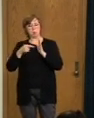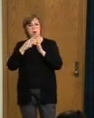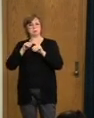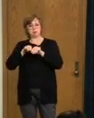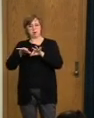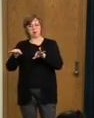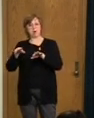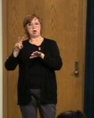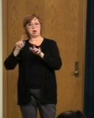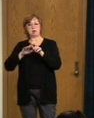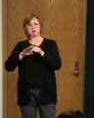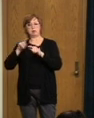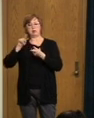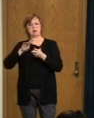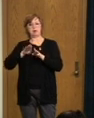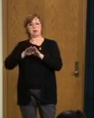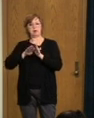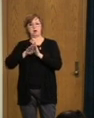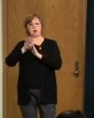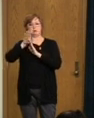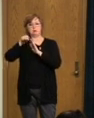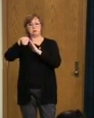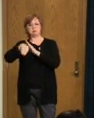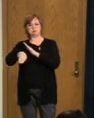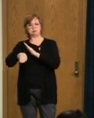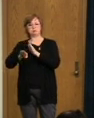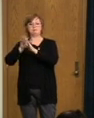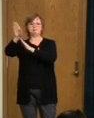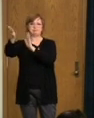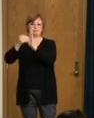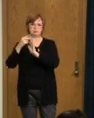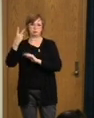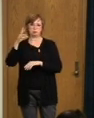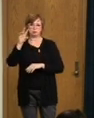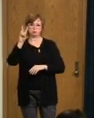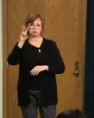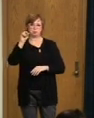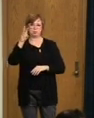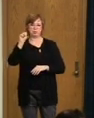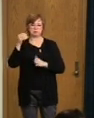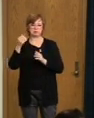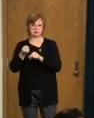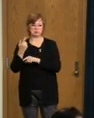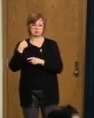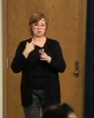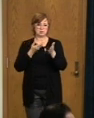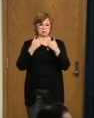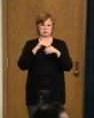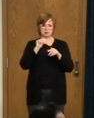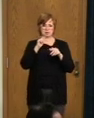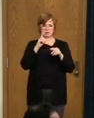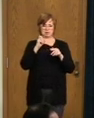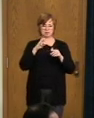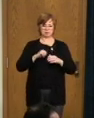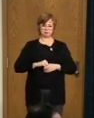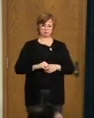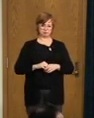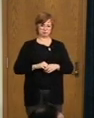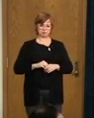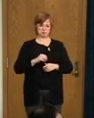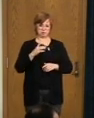our population. We'll take our next question from the room. Adam? Dr. Shahab and Premier